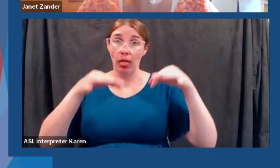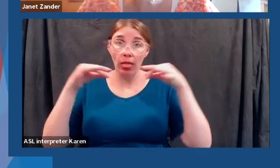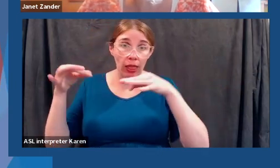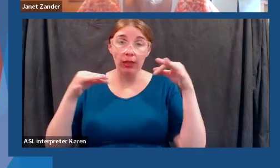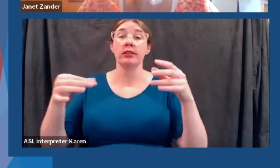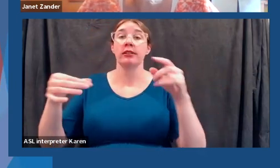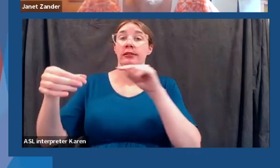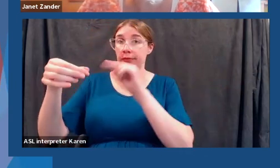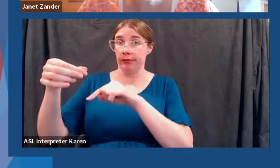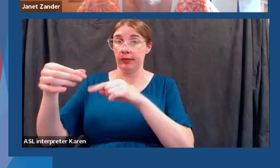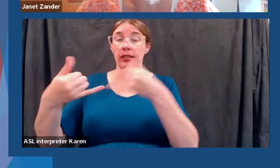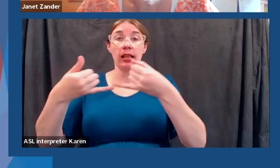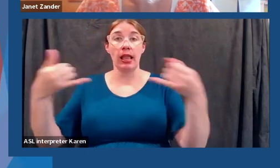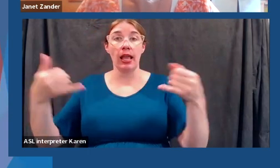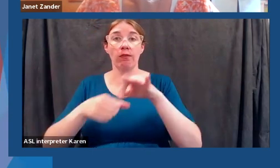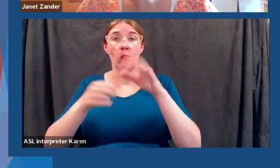line marked signature of voter.